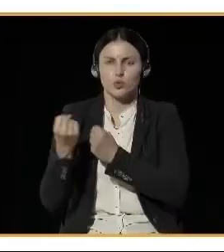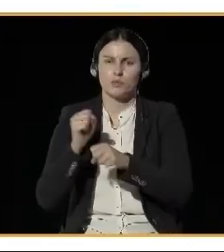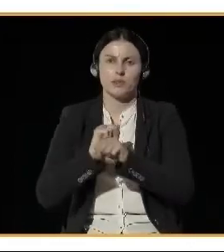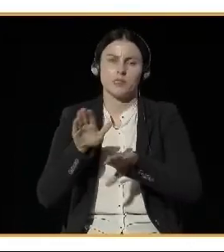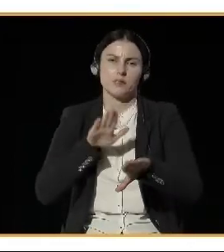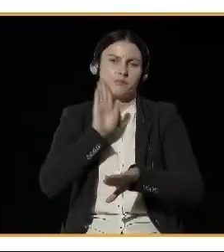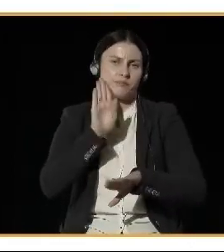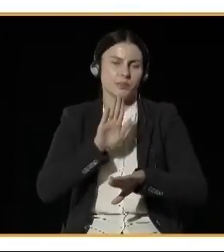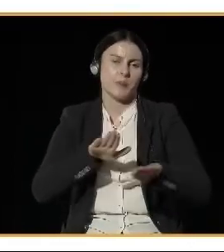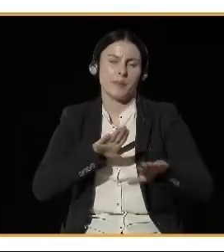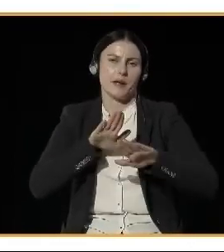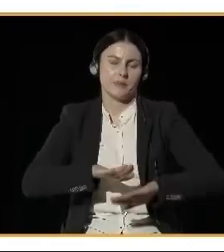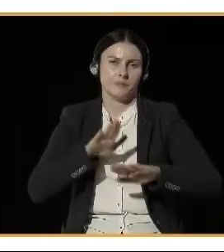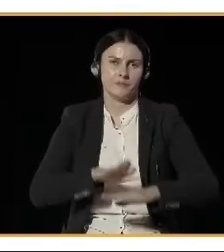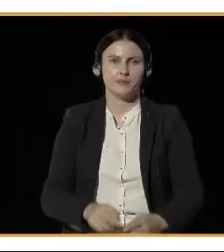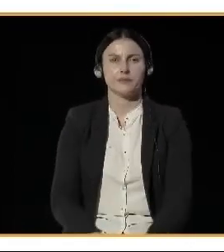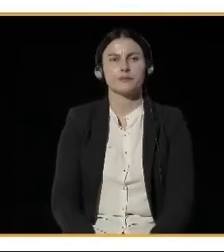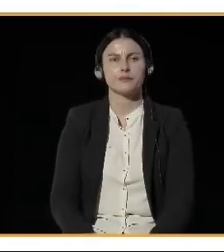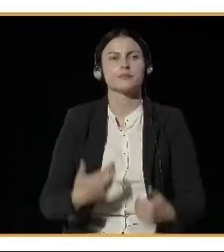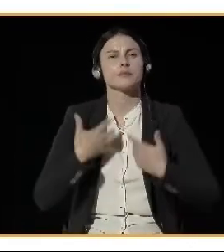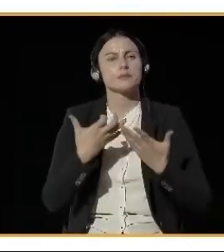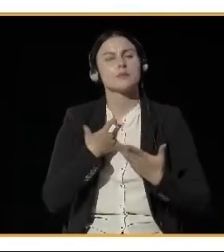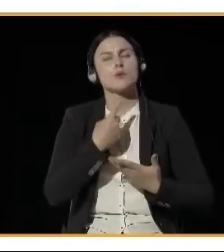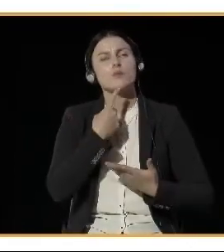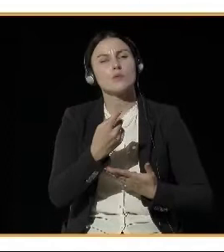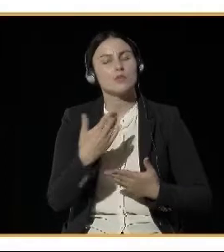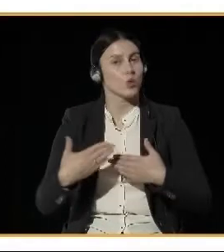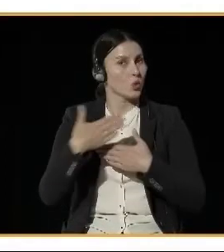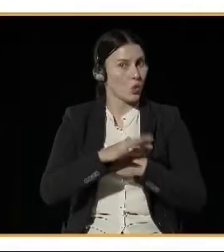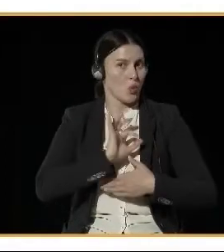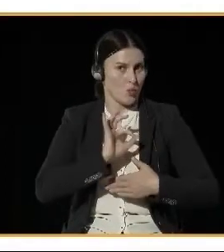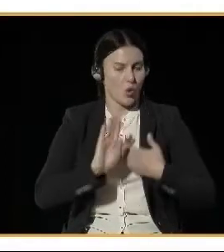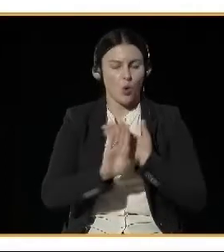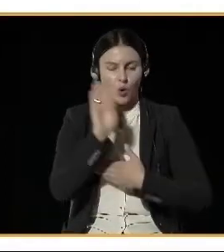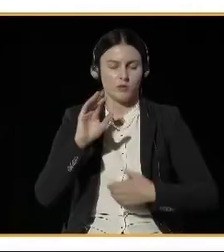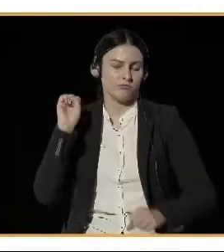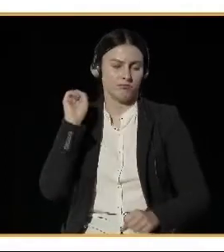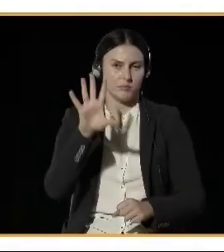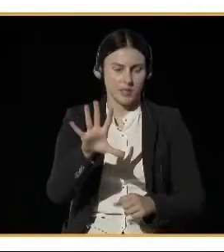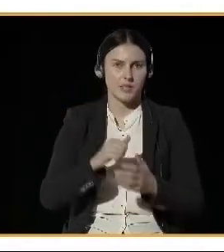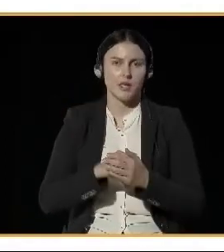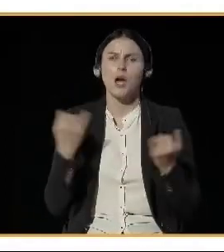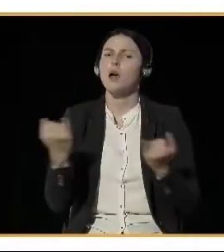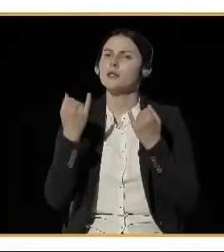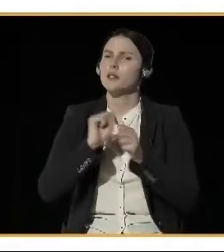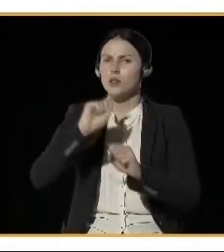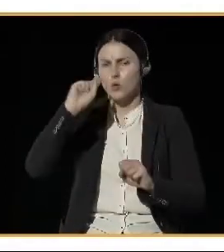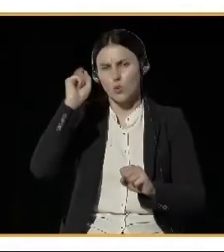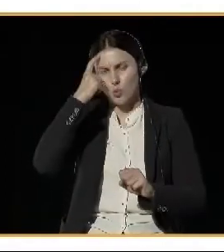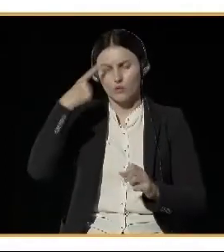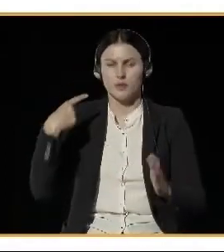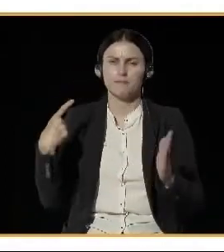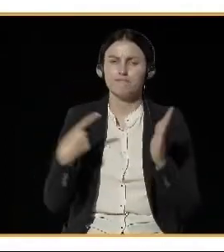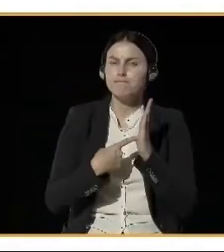like to say about the main assumption of this project. And this main assumption